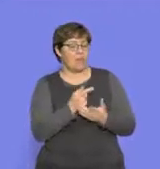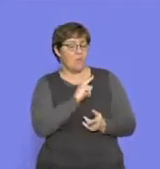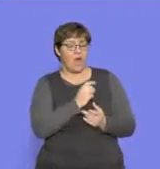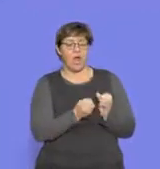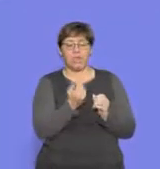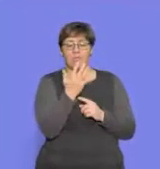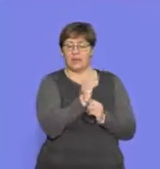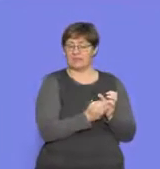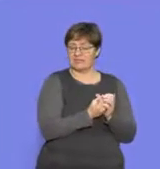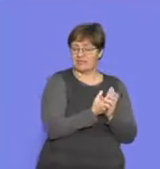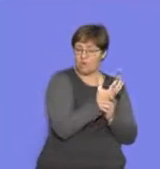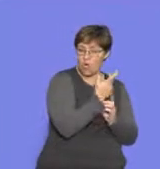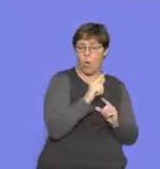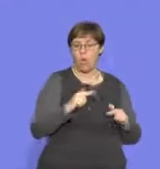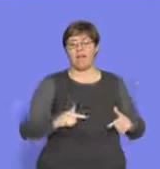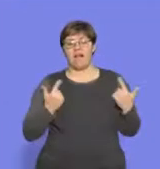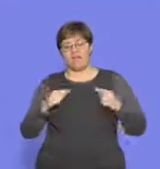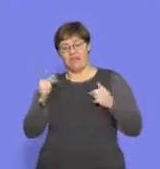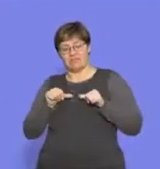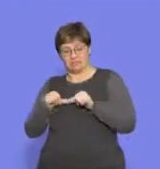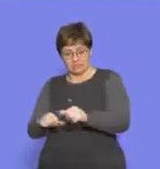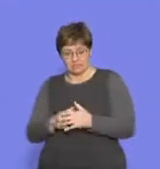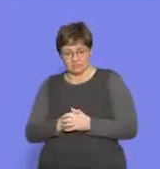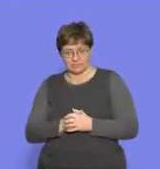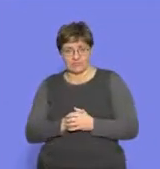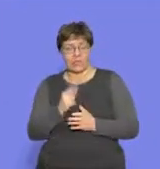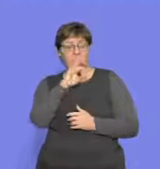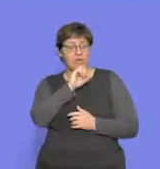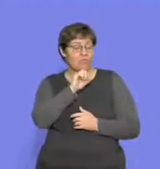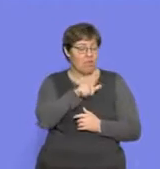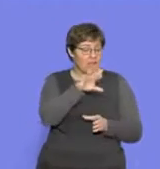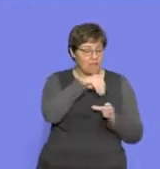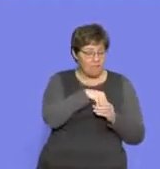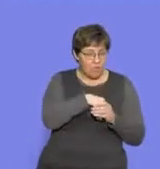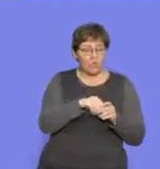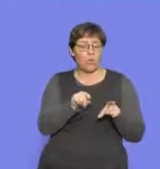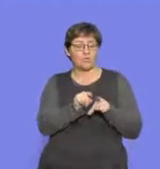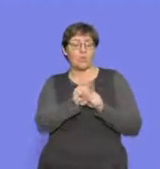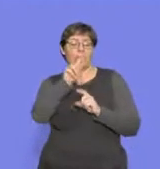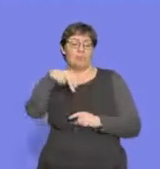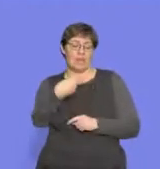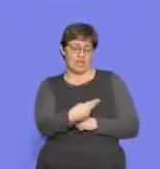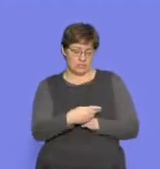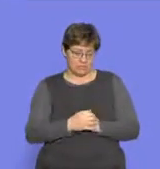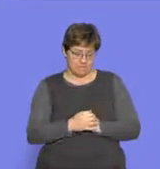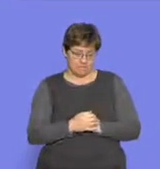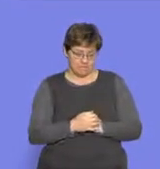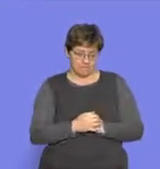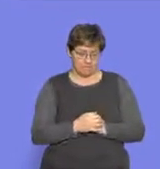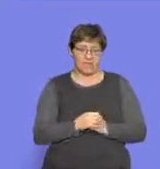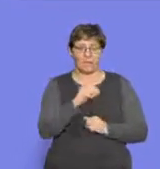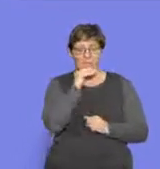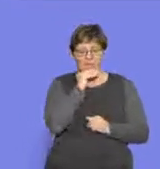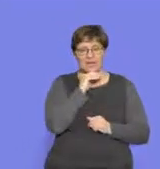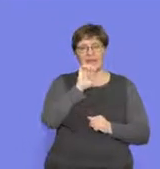sustaining of other life forms, the minerals in the soil as well as the pH of the soil. So these are the edaphic factors,